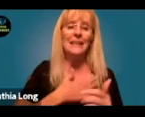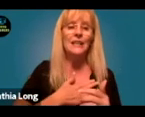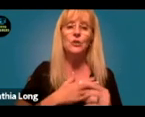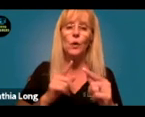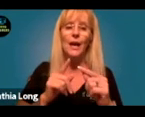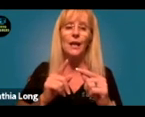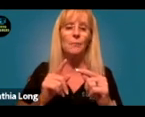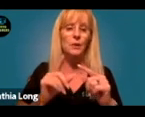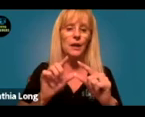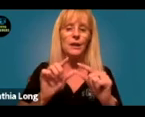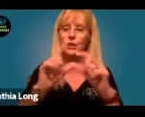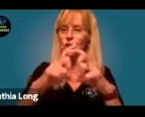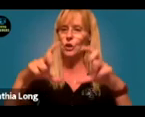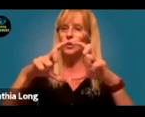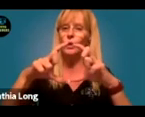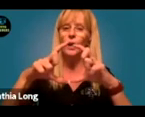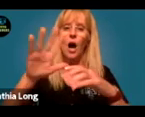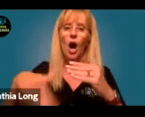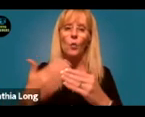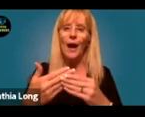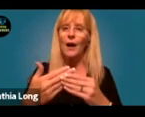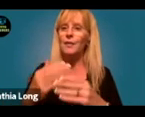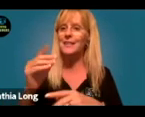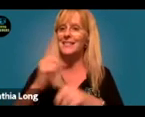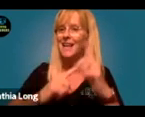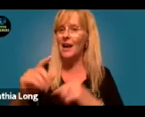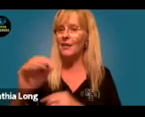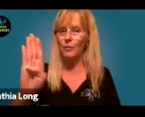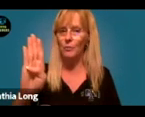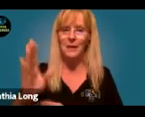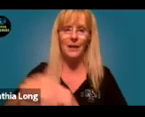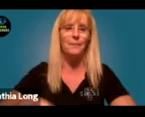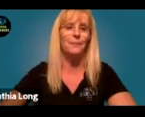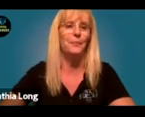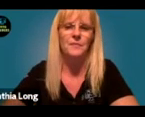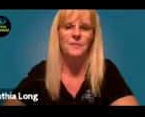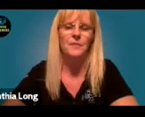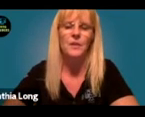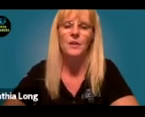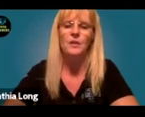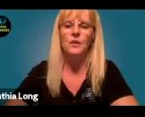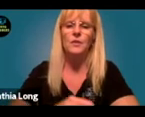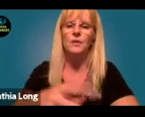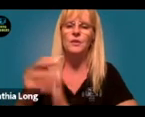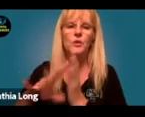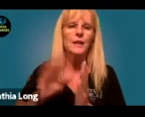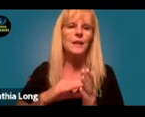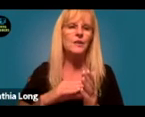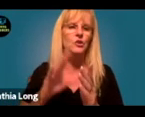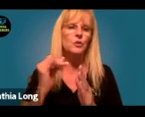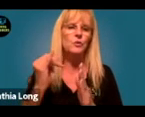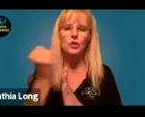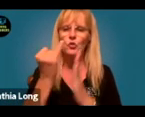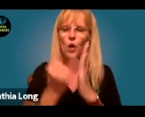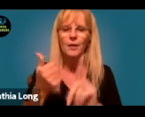to please go ahead and put a circle around the sign for B. So the student can